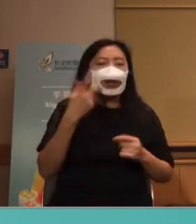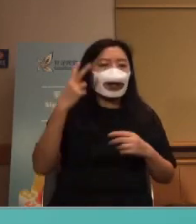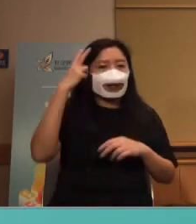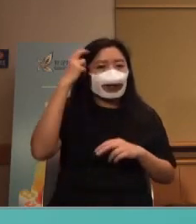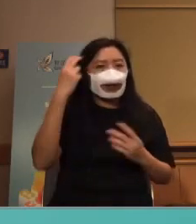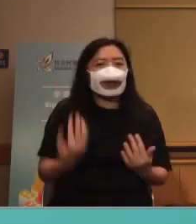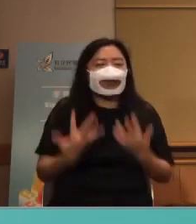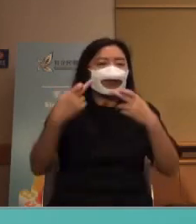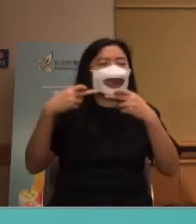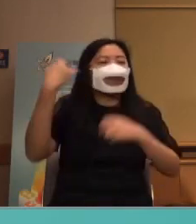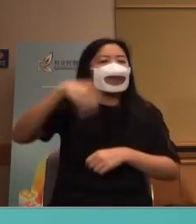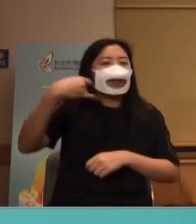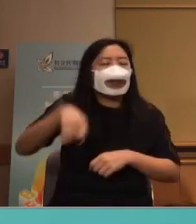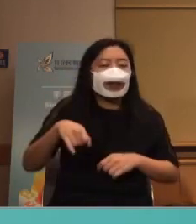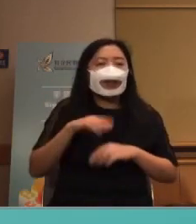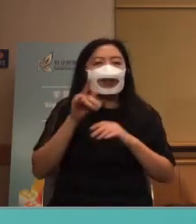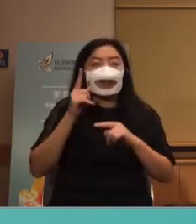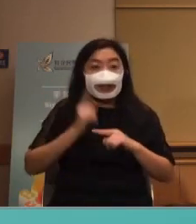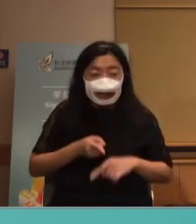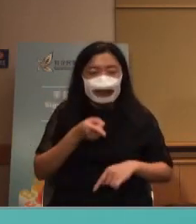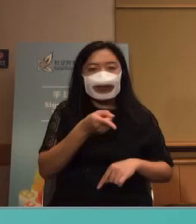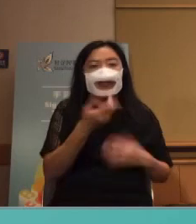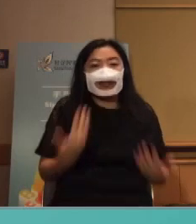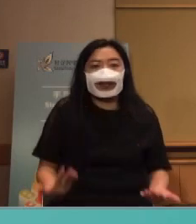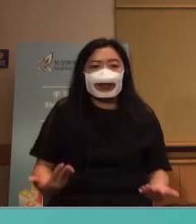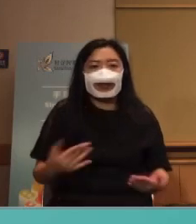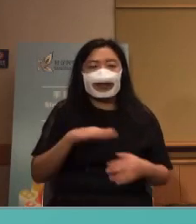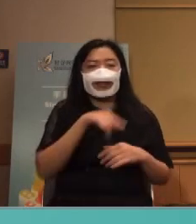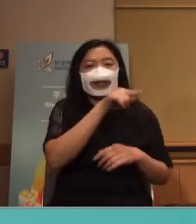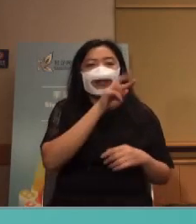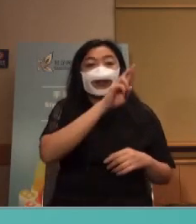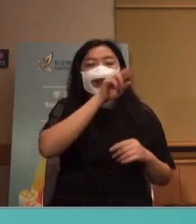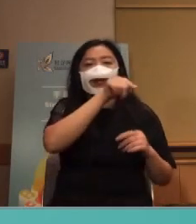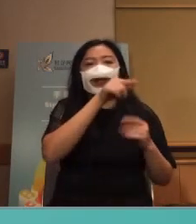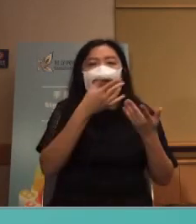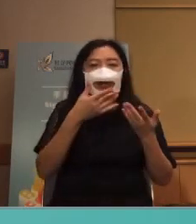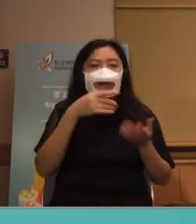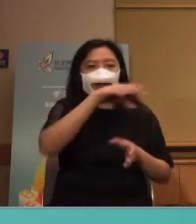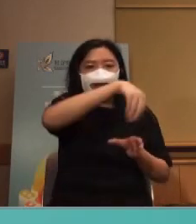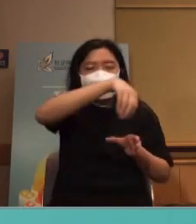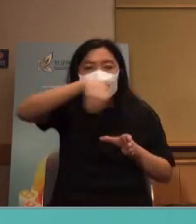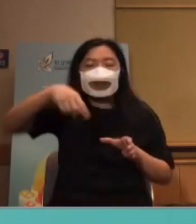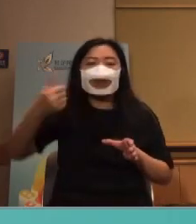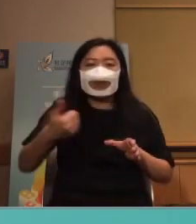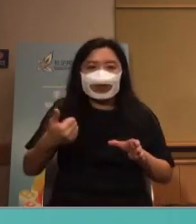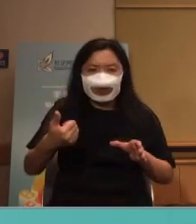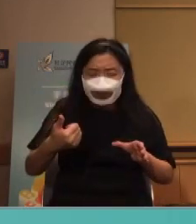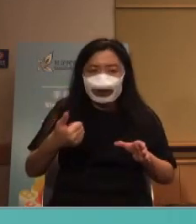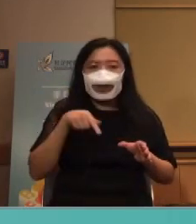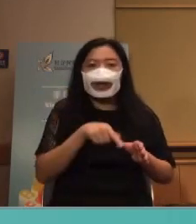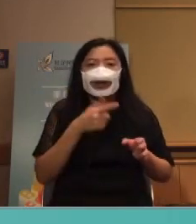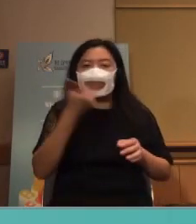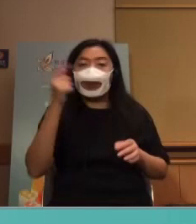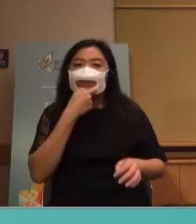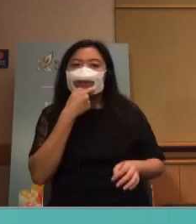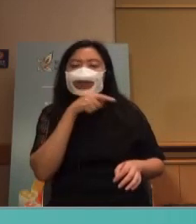collectibles, they call it Reddit collectibles, but in actual fact they're NFTs on Polygon. they're very receptive. They're very positive because they had a